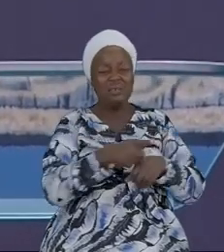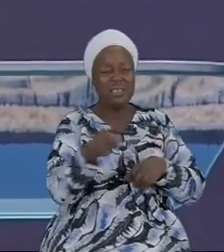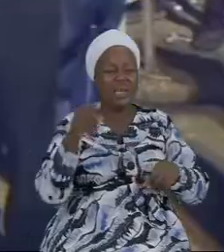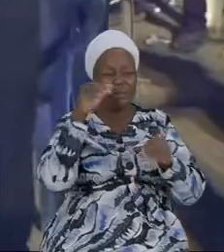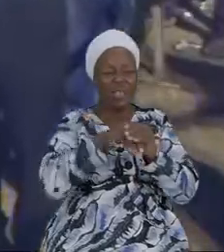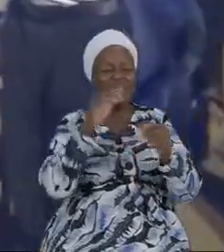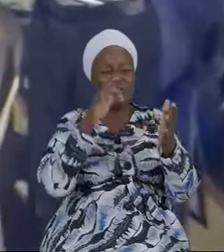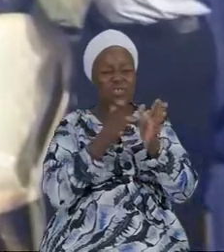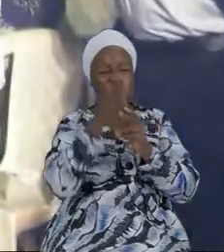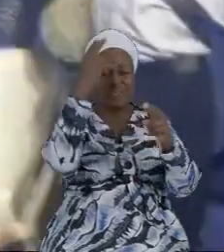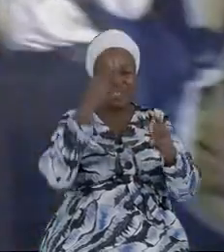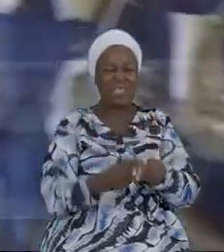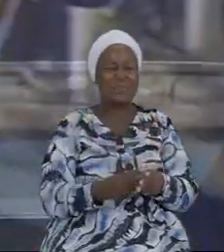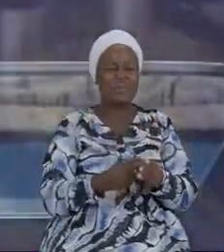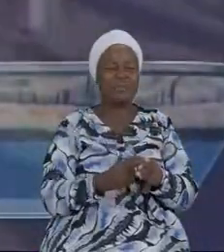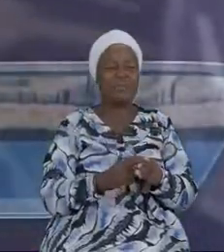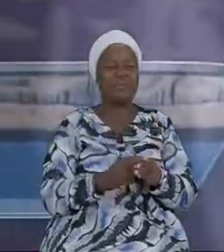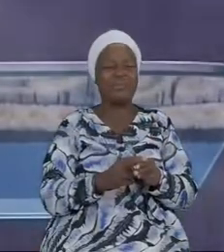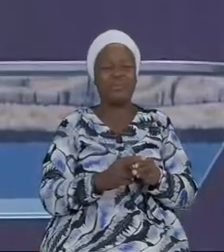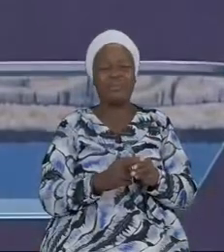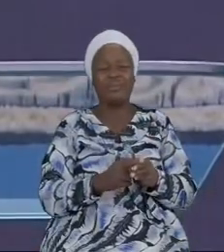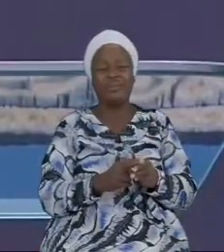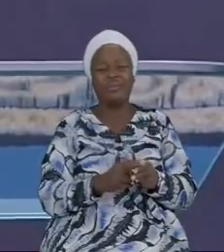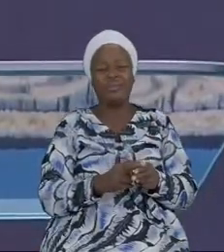in Jesus' name.